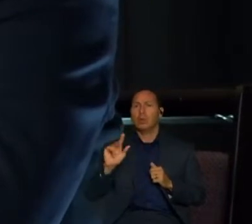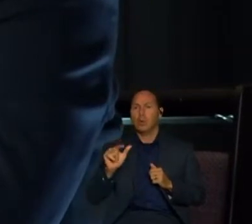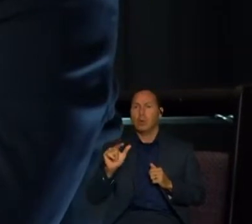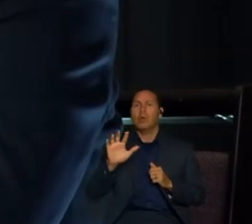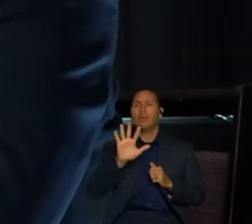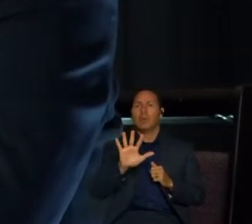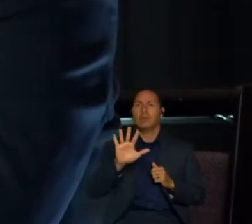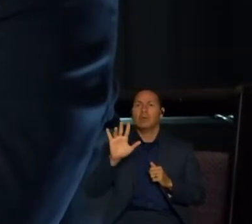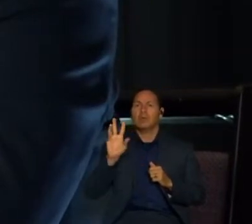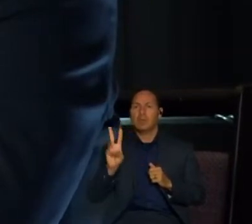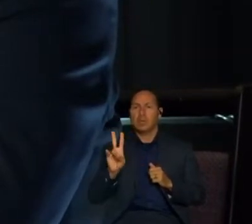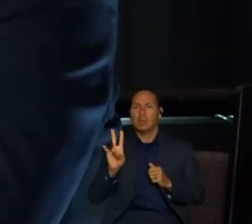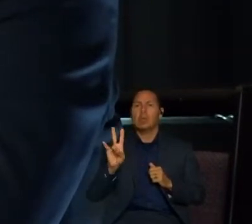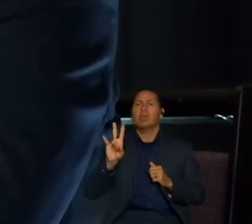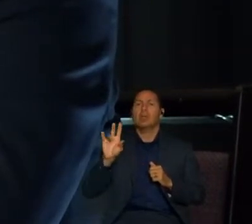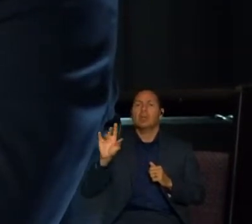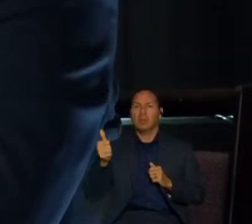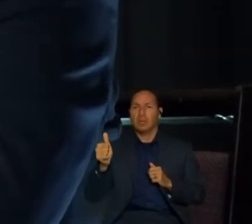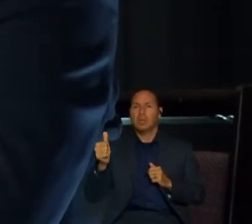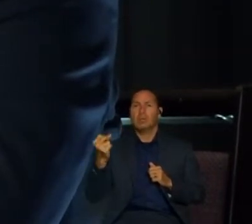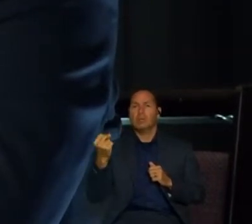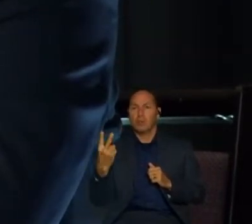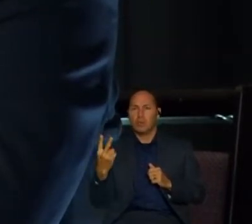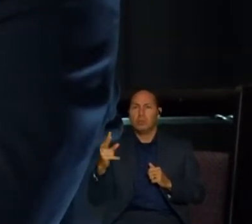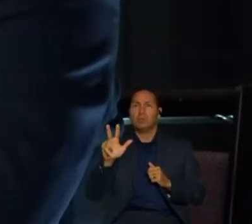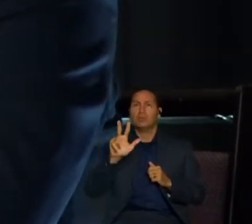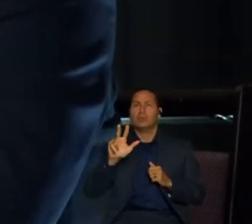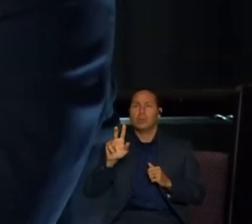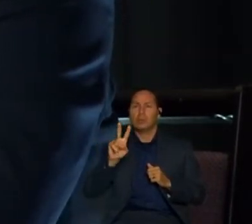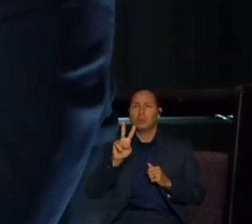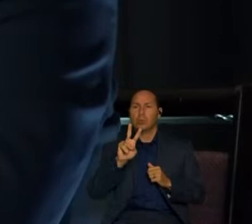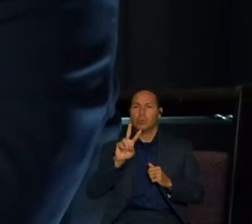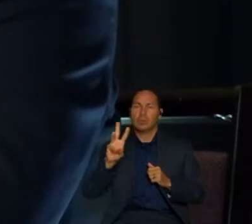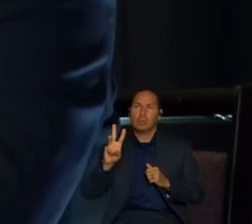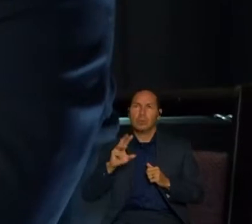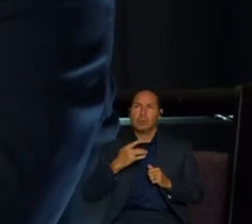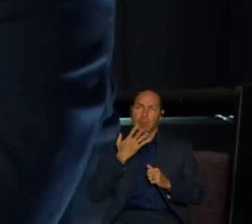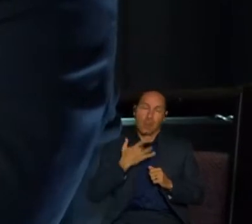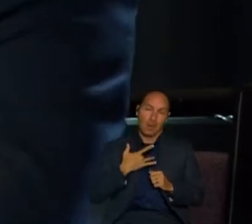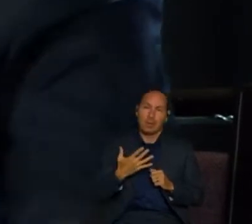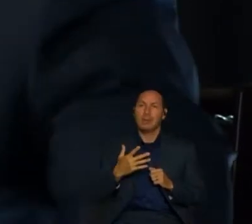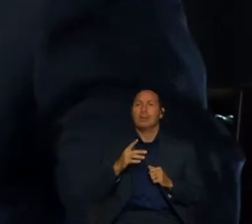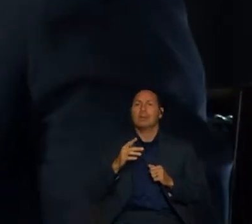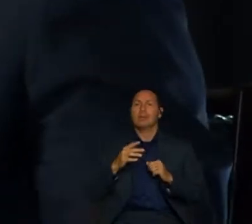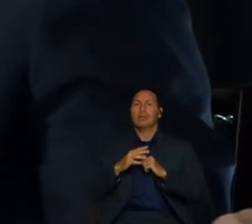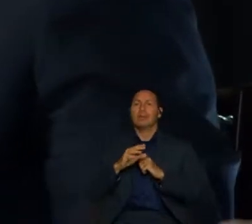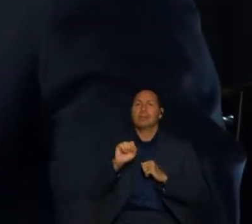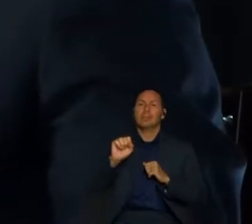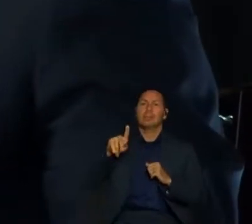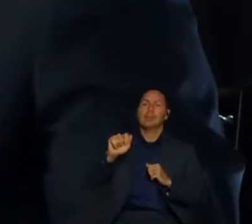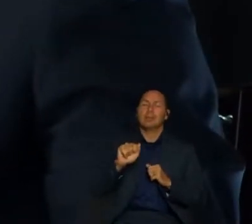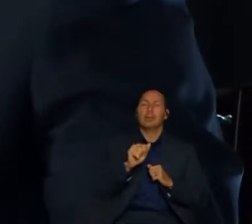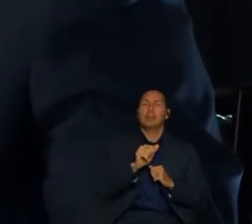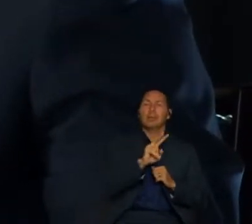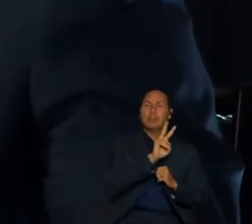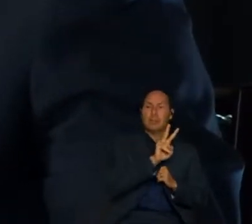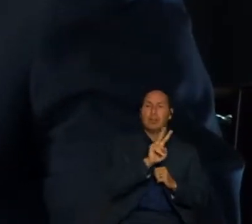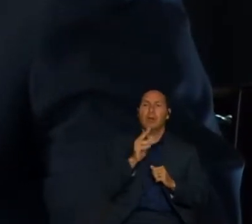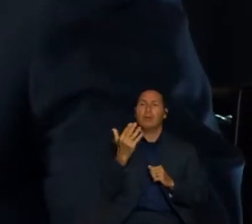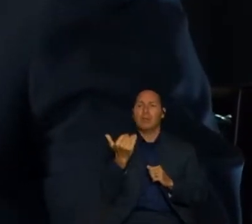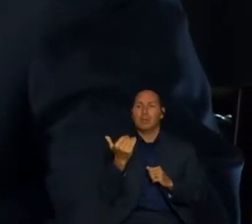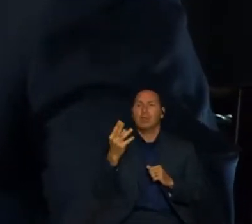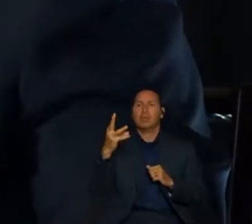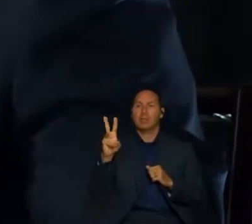7th, August 10th, August 12th, August 26th, my birthday, September 2nd, September 15th, September 16th,